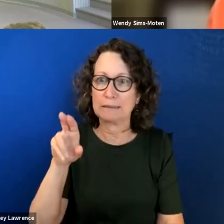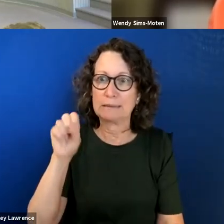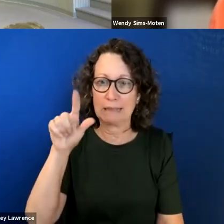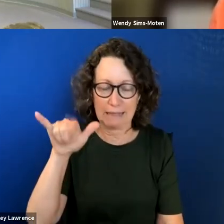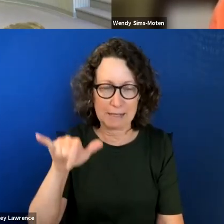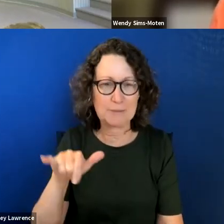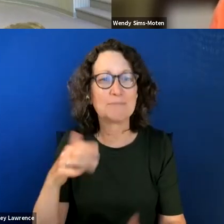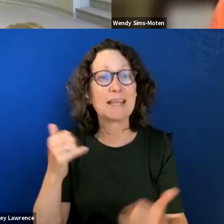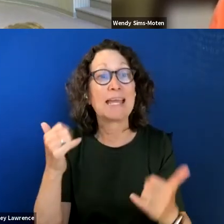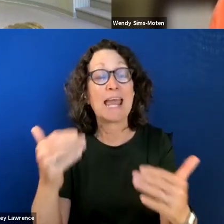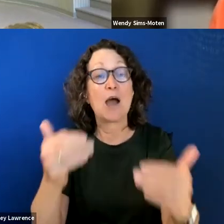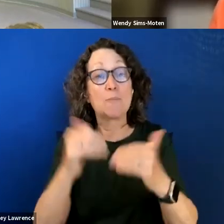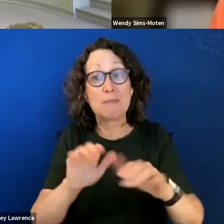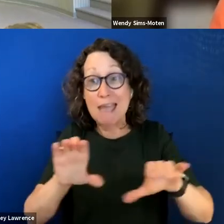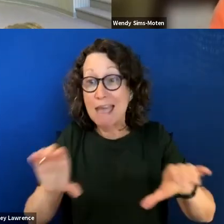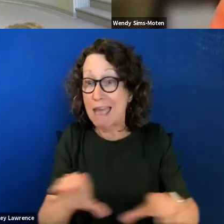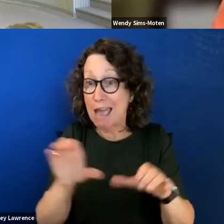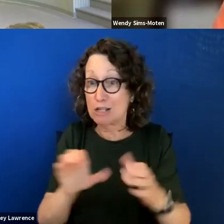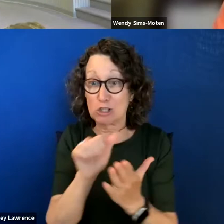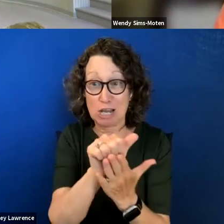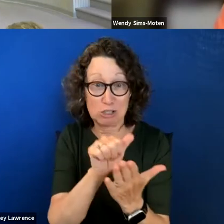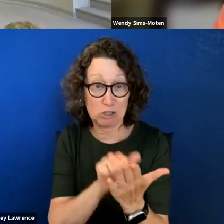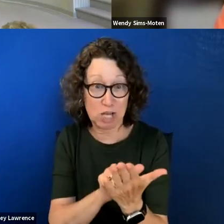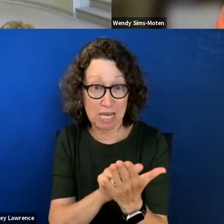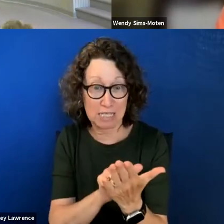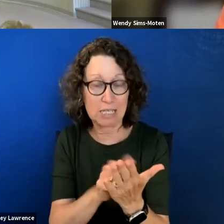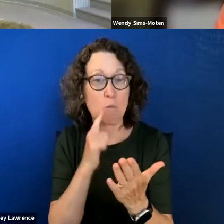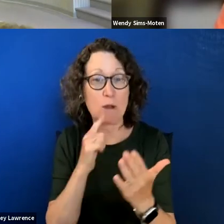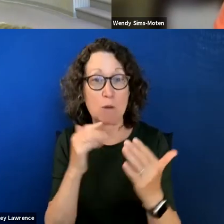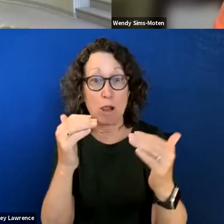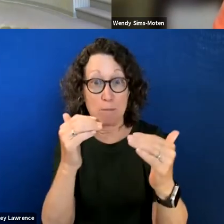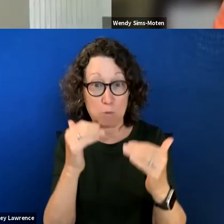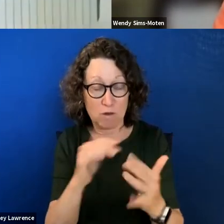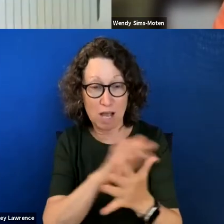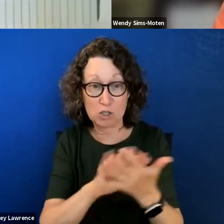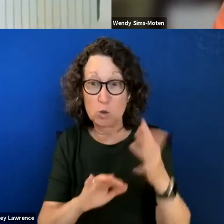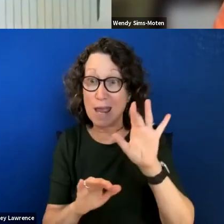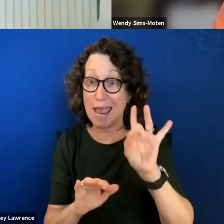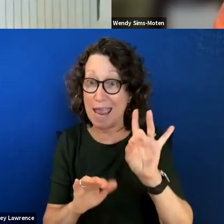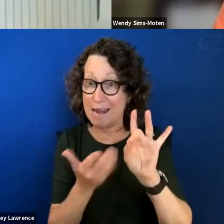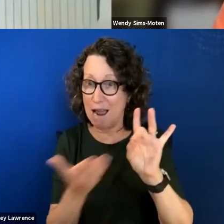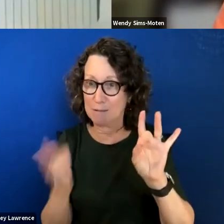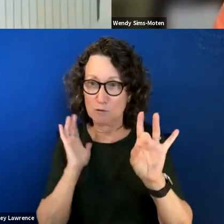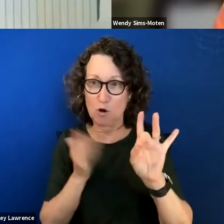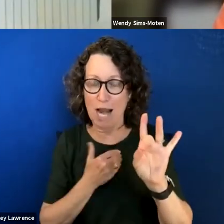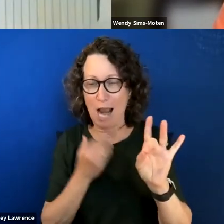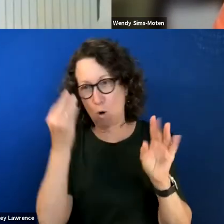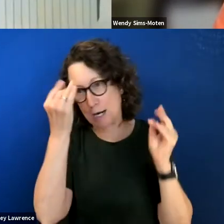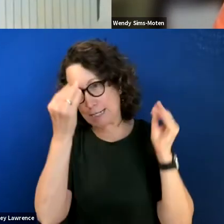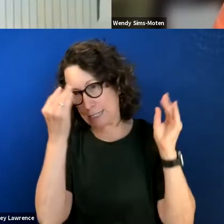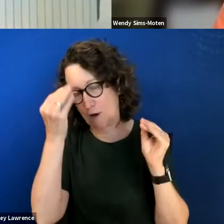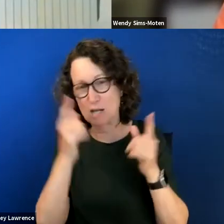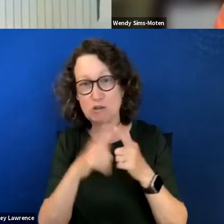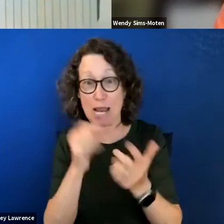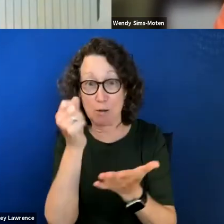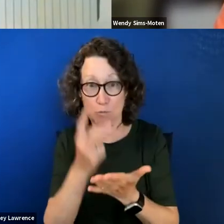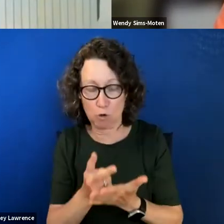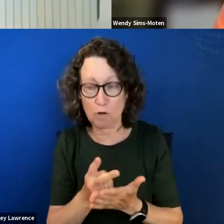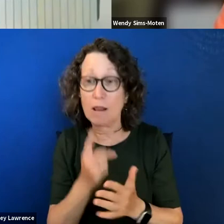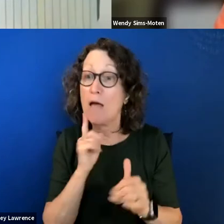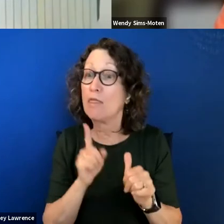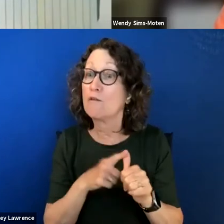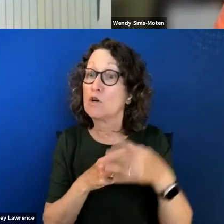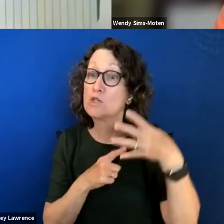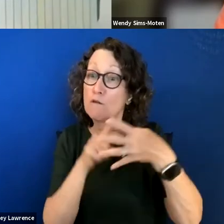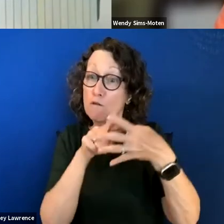That takes us to the action agenda, and we'll move on to 8 items for our consideration and approval. The first